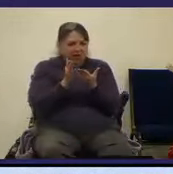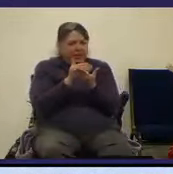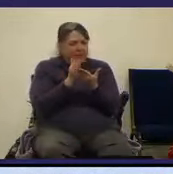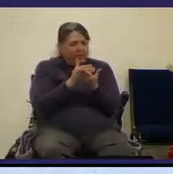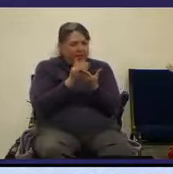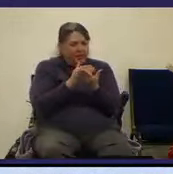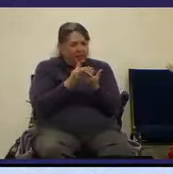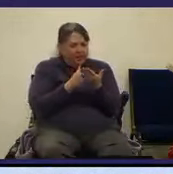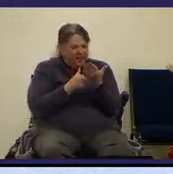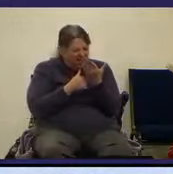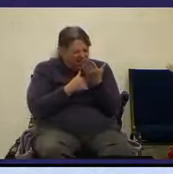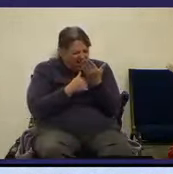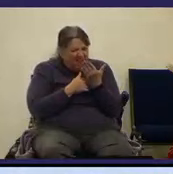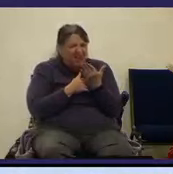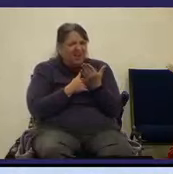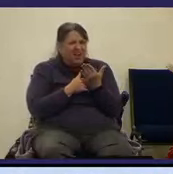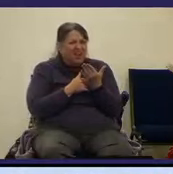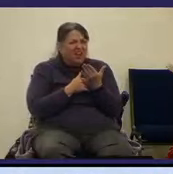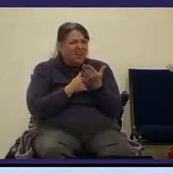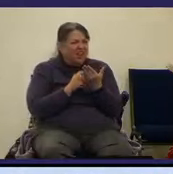I didn't see it.